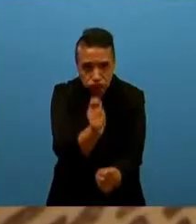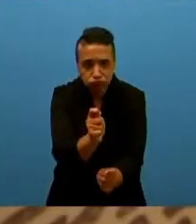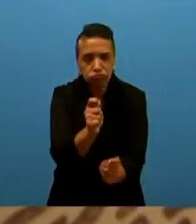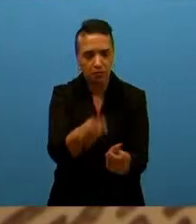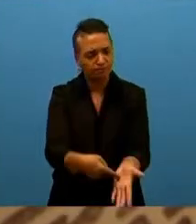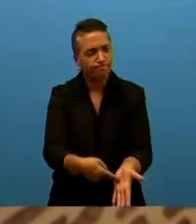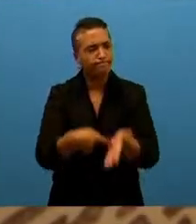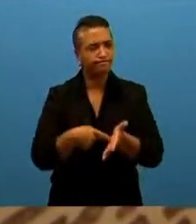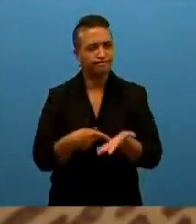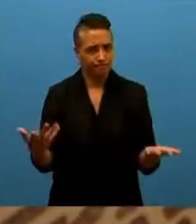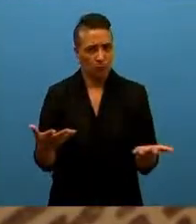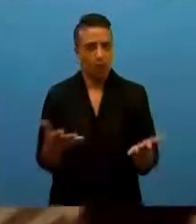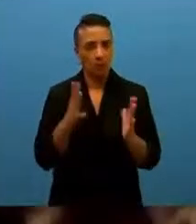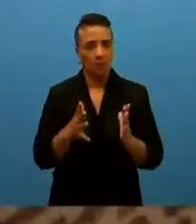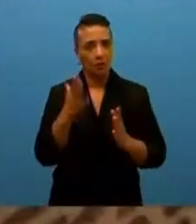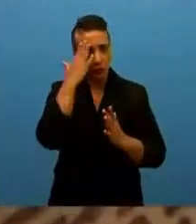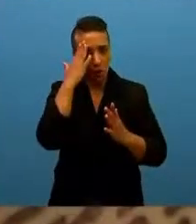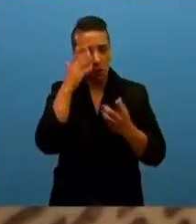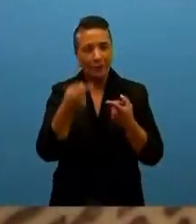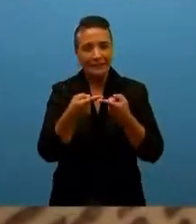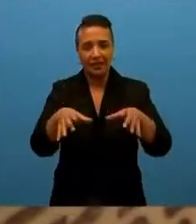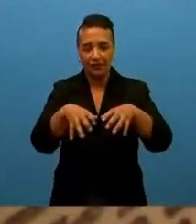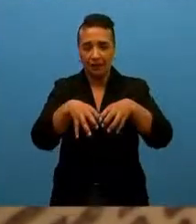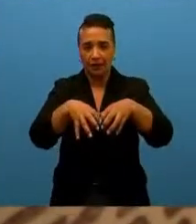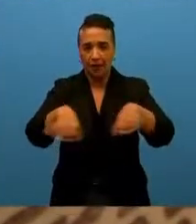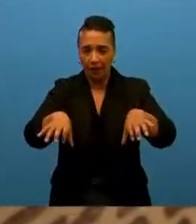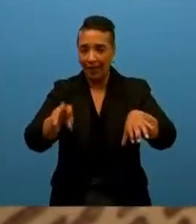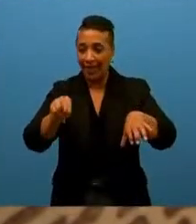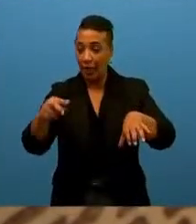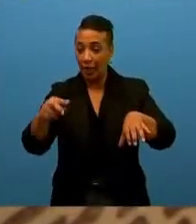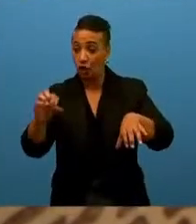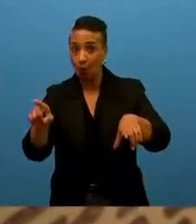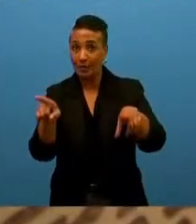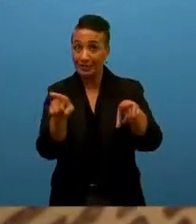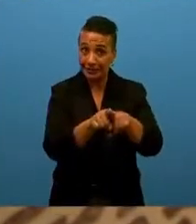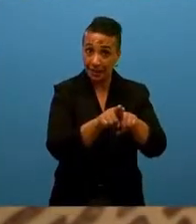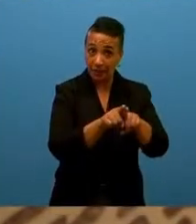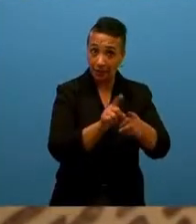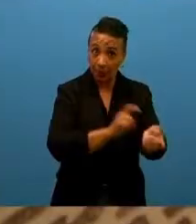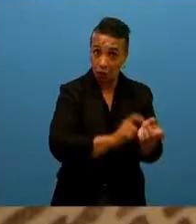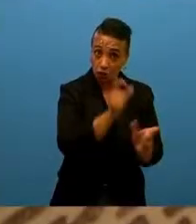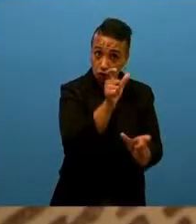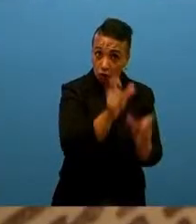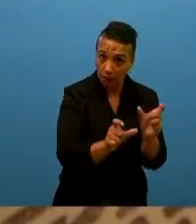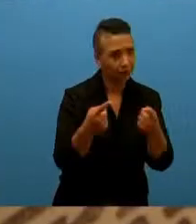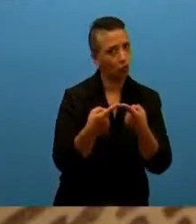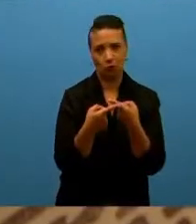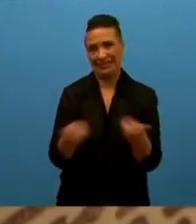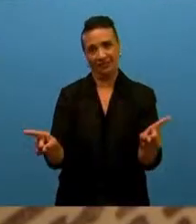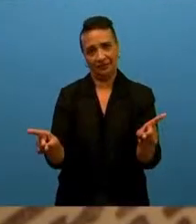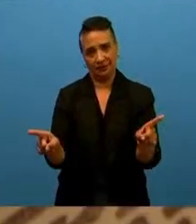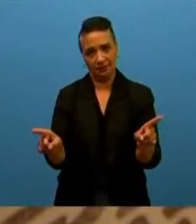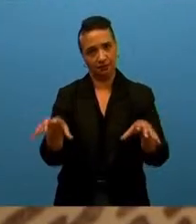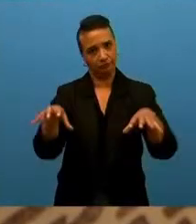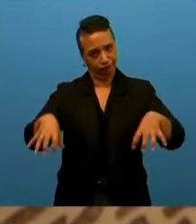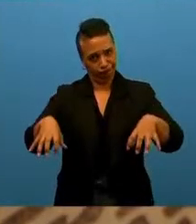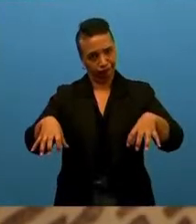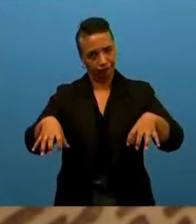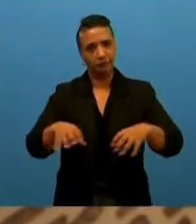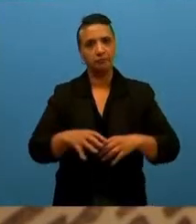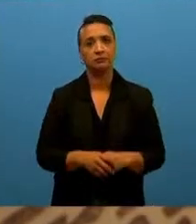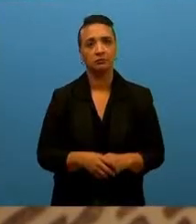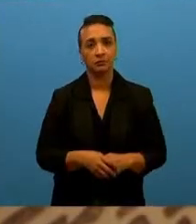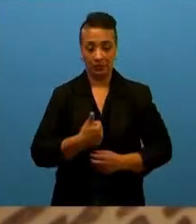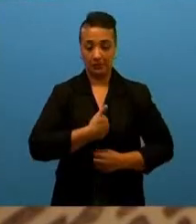emphasizes the distinction of Indigenous peoples from NGOs. As collectives who hold the right to